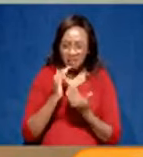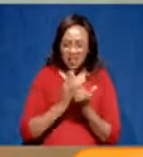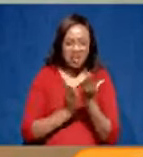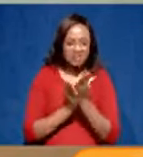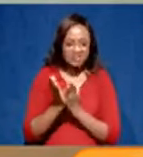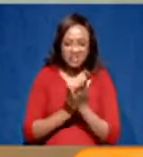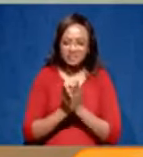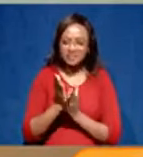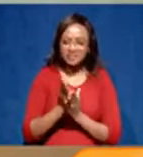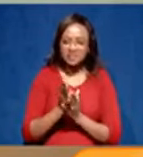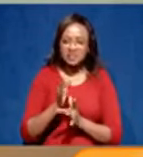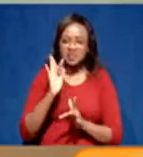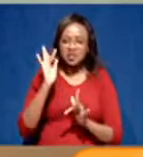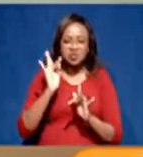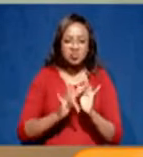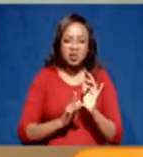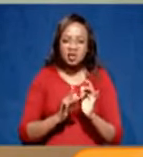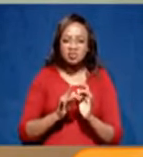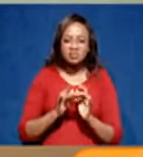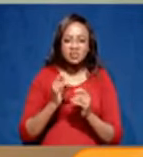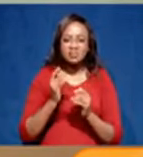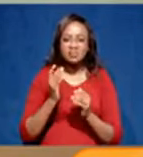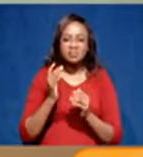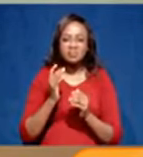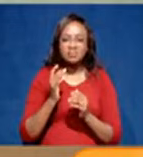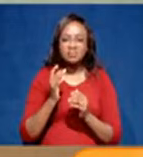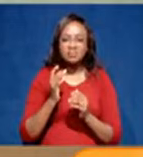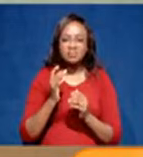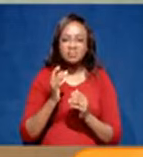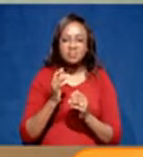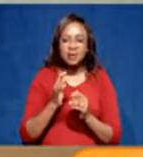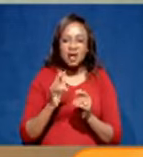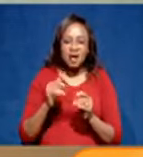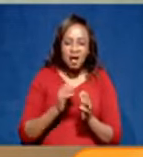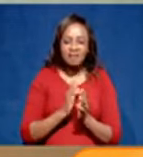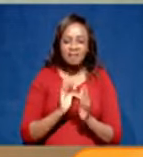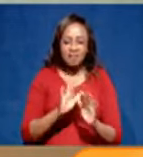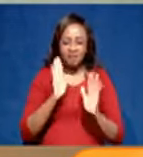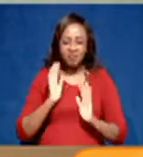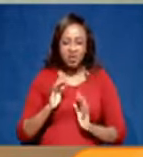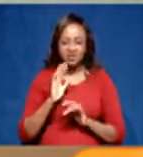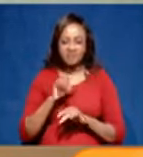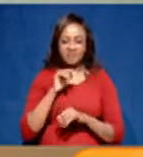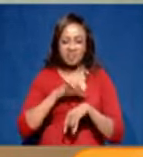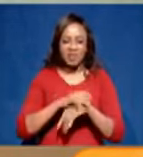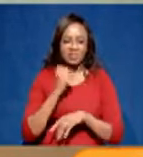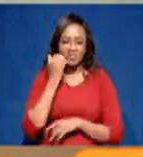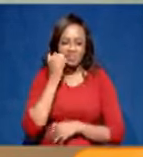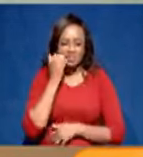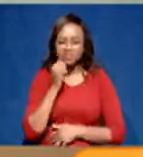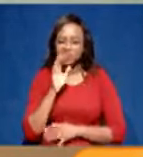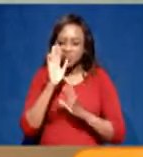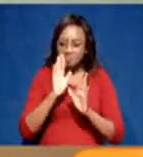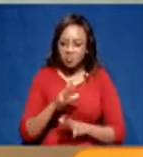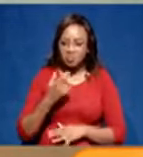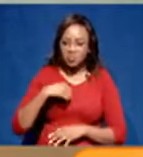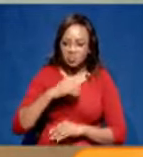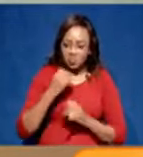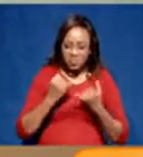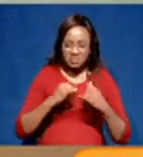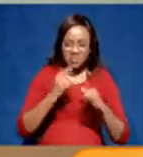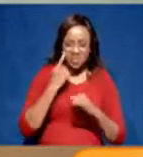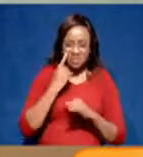should be provided. You cannot postpone getting sick, can you? You can't. So is to try and see how much we can